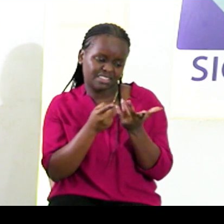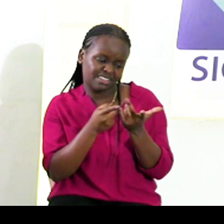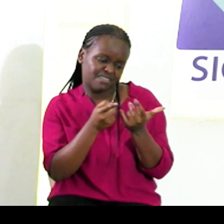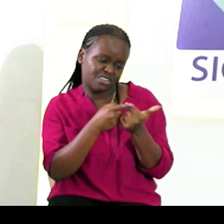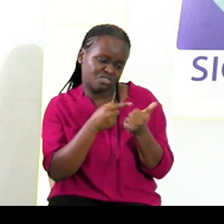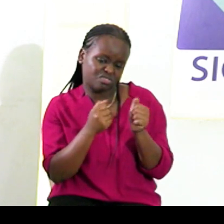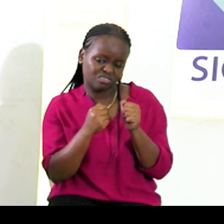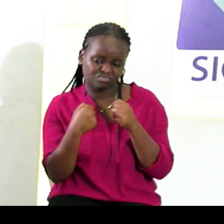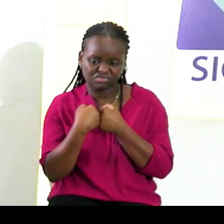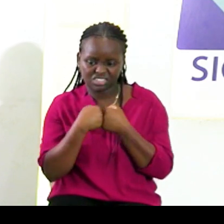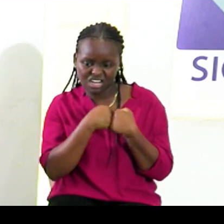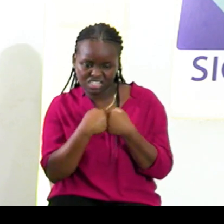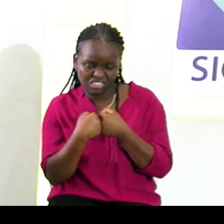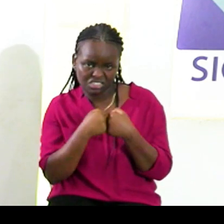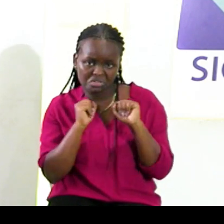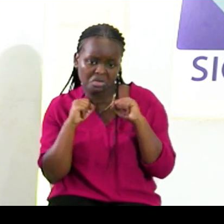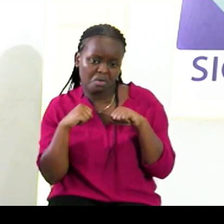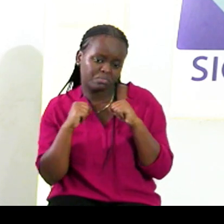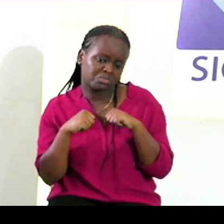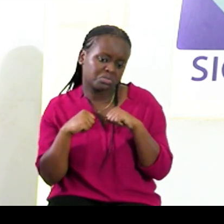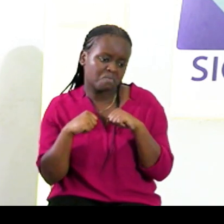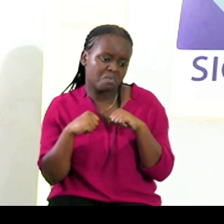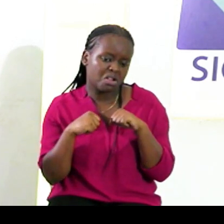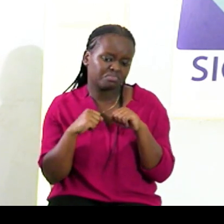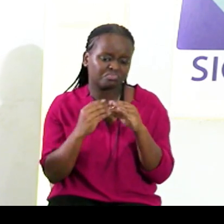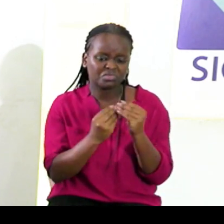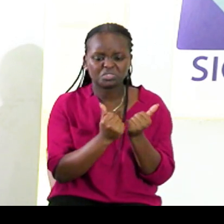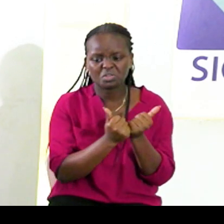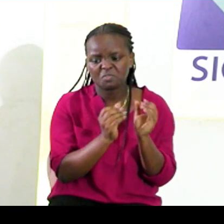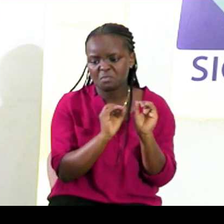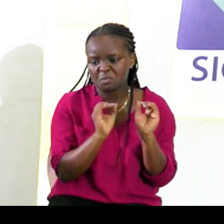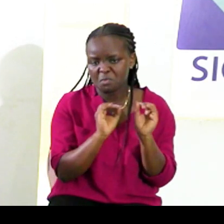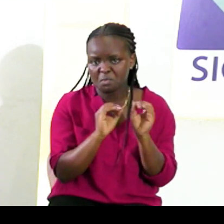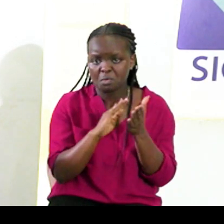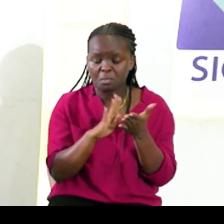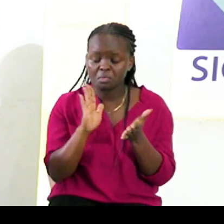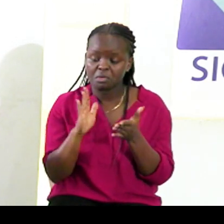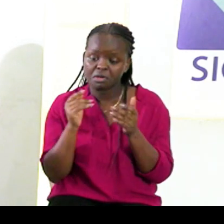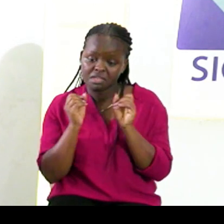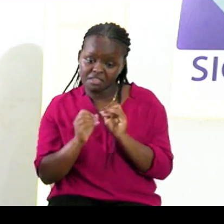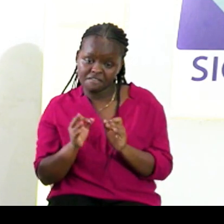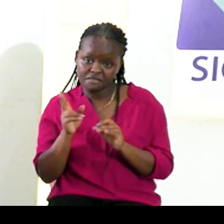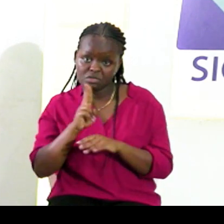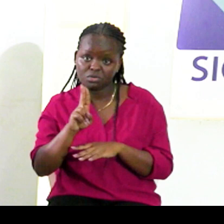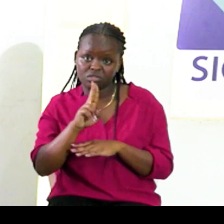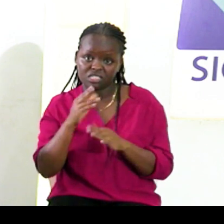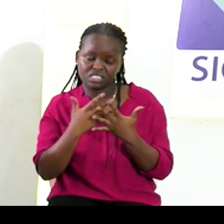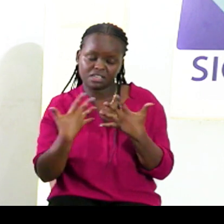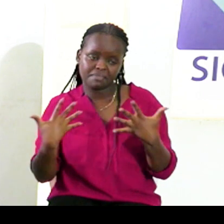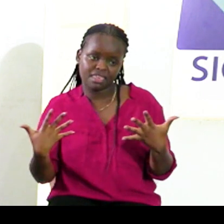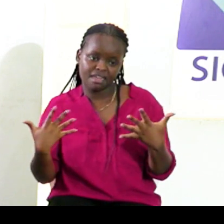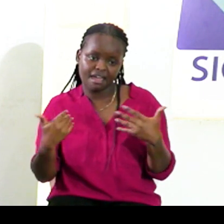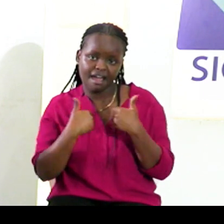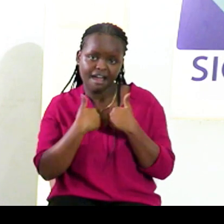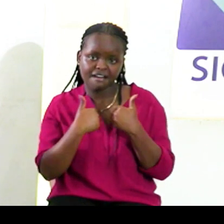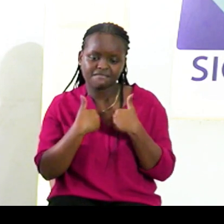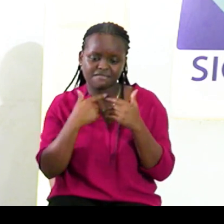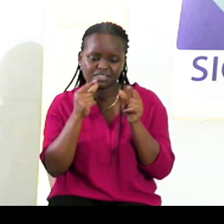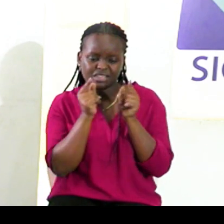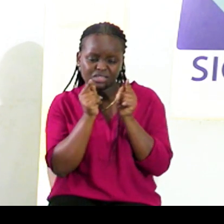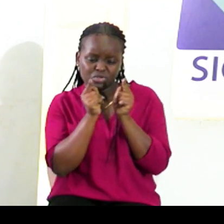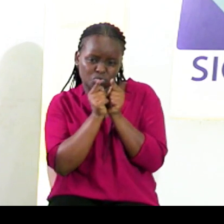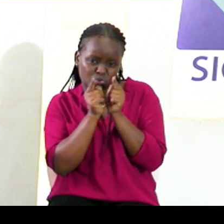challenges and you may not be able to navigate, more especially if you are using something that has a